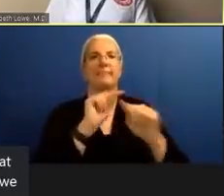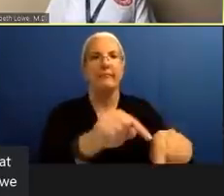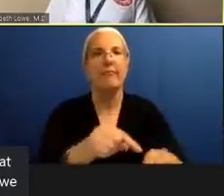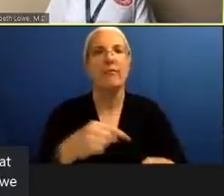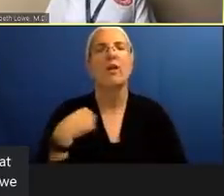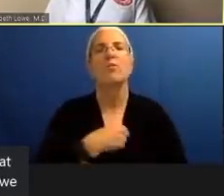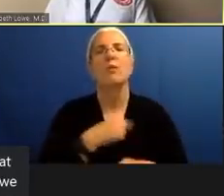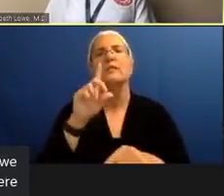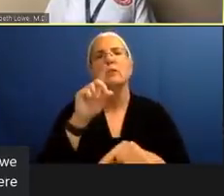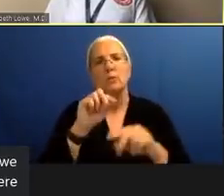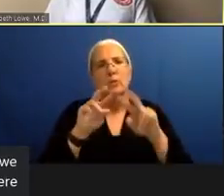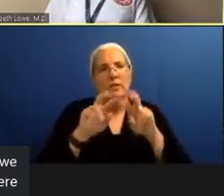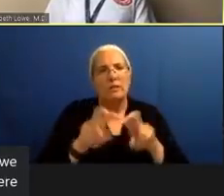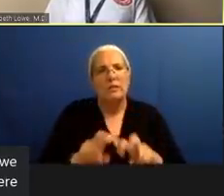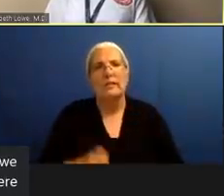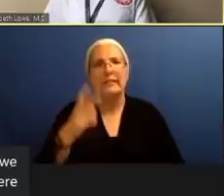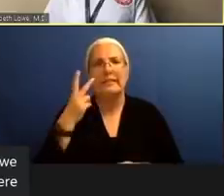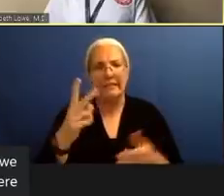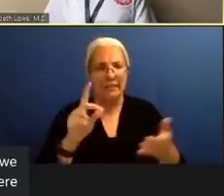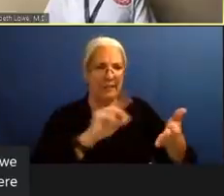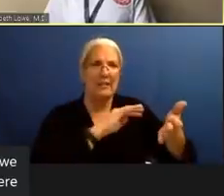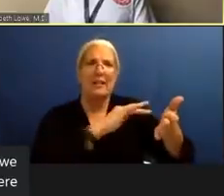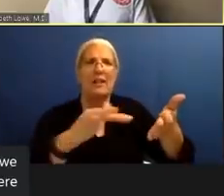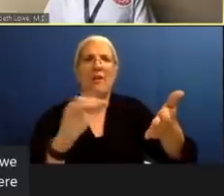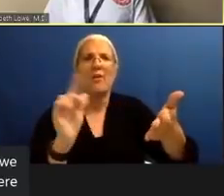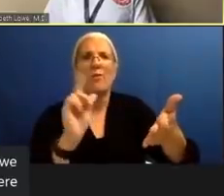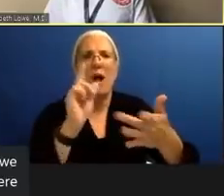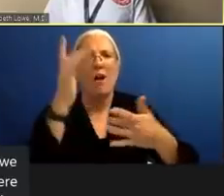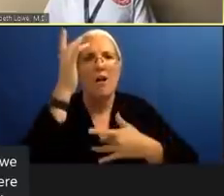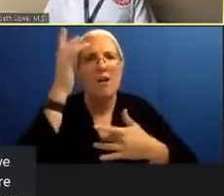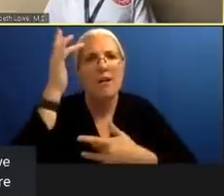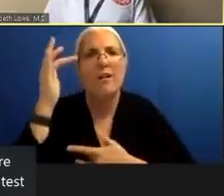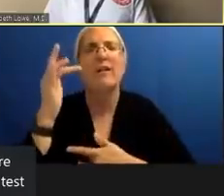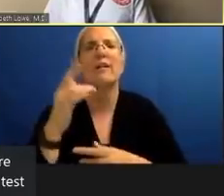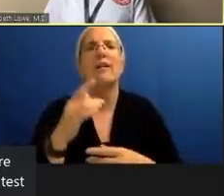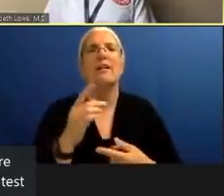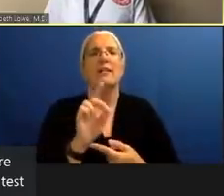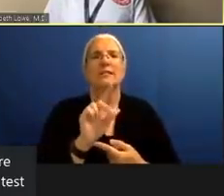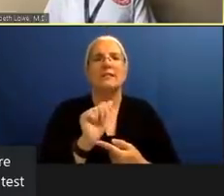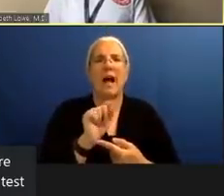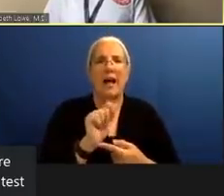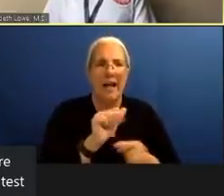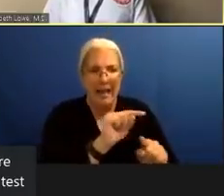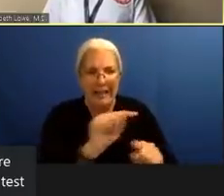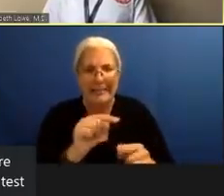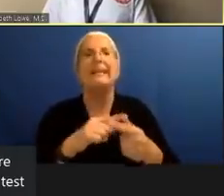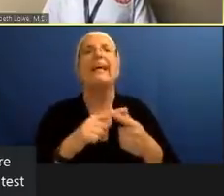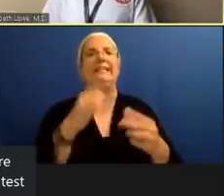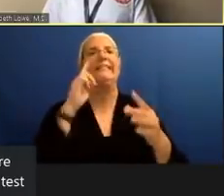We decide we need to go and test further to make sure that we're really making,